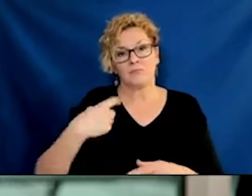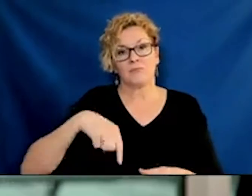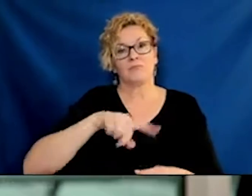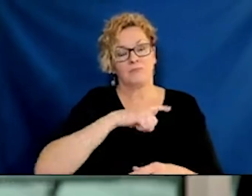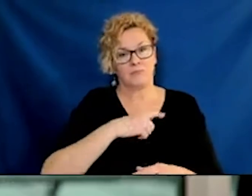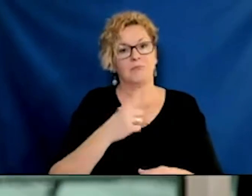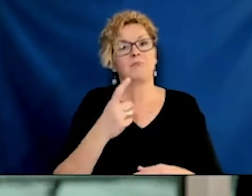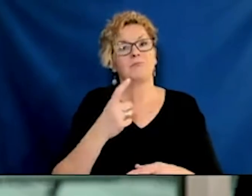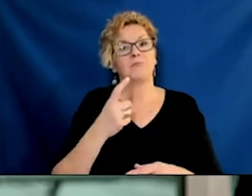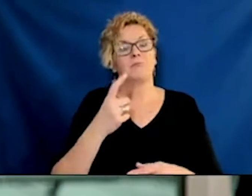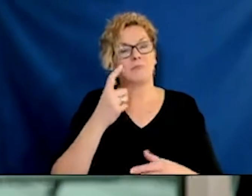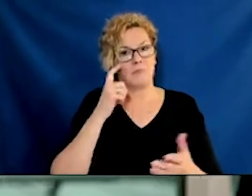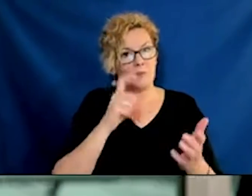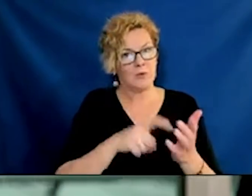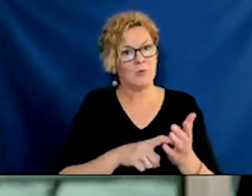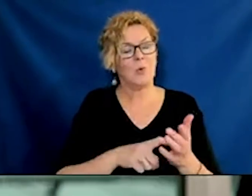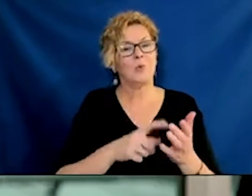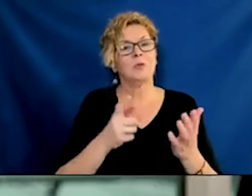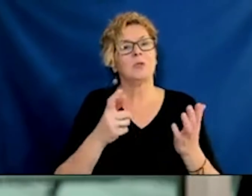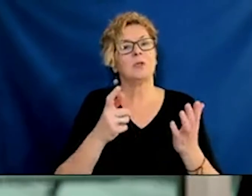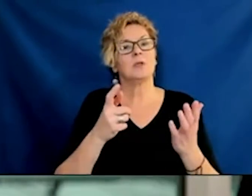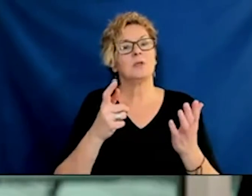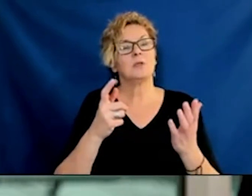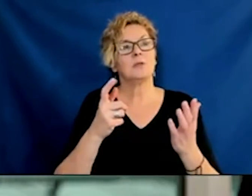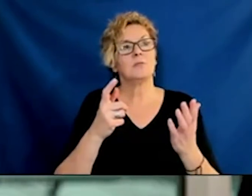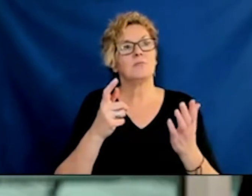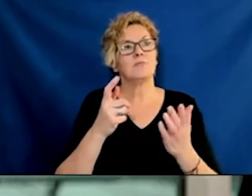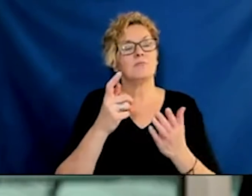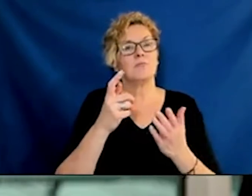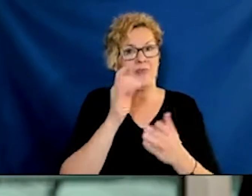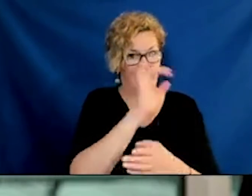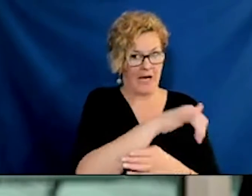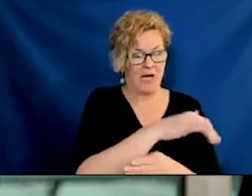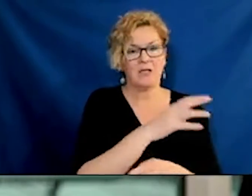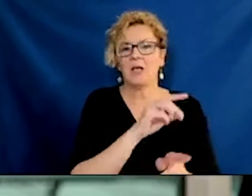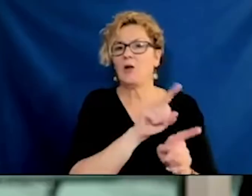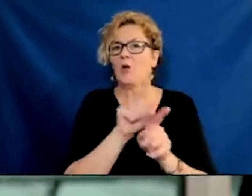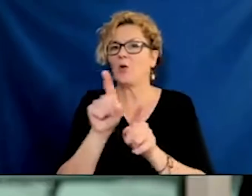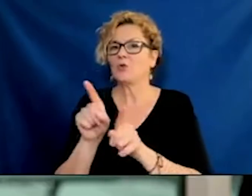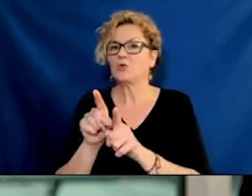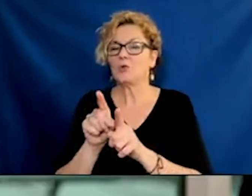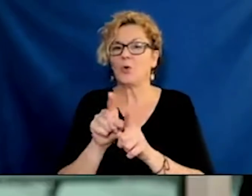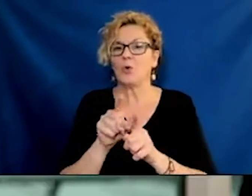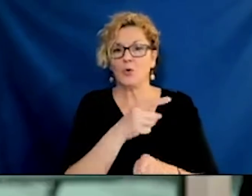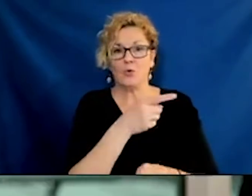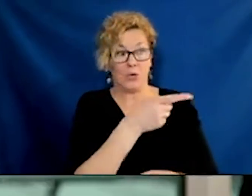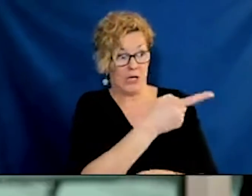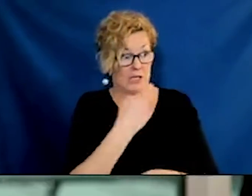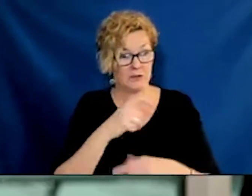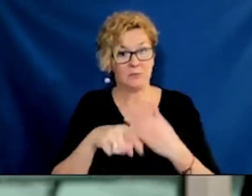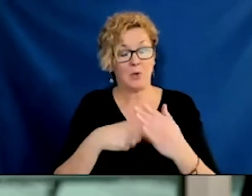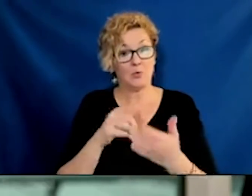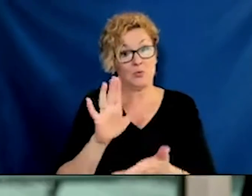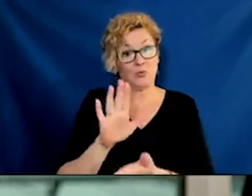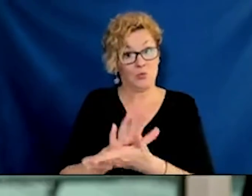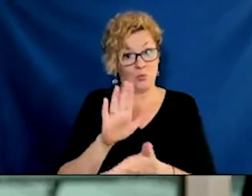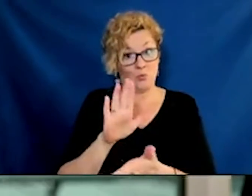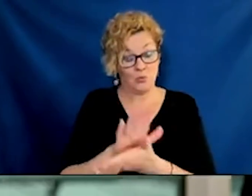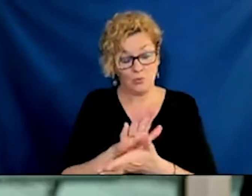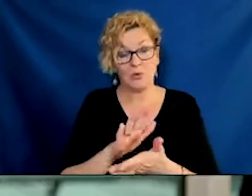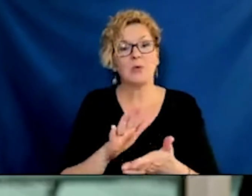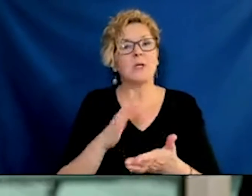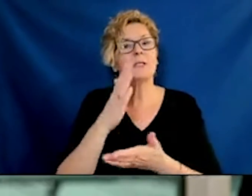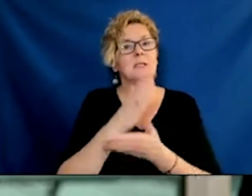schools. But once again, my hat goes off to our educators and people in the schools who